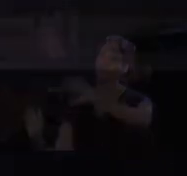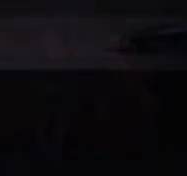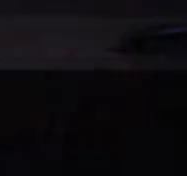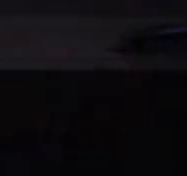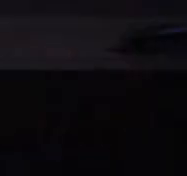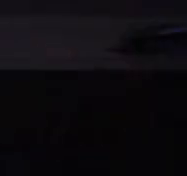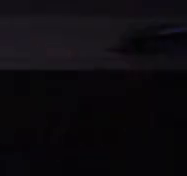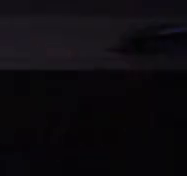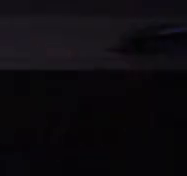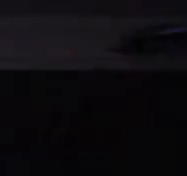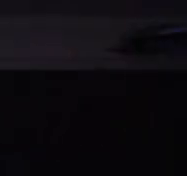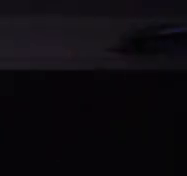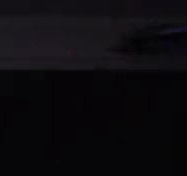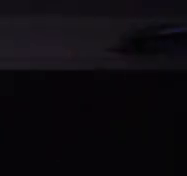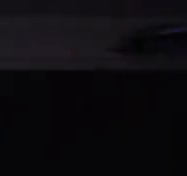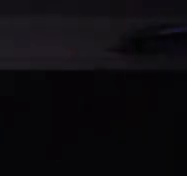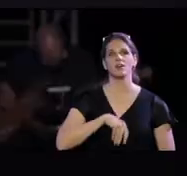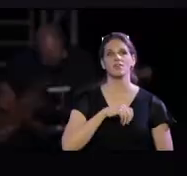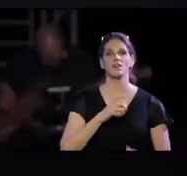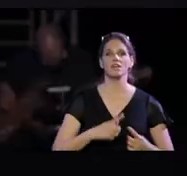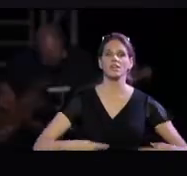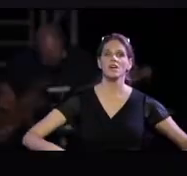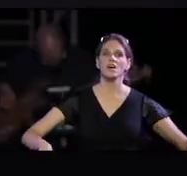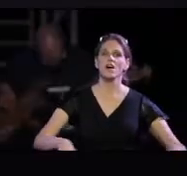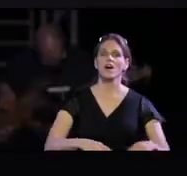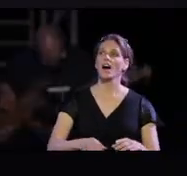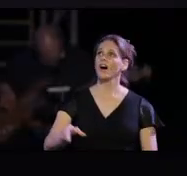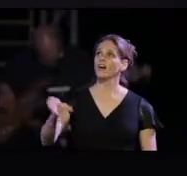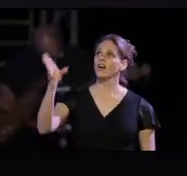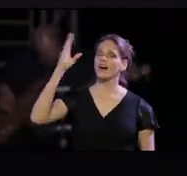All praise to the Holy Spirit.